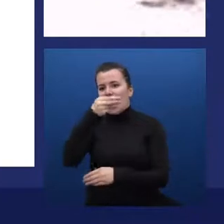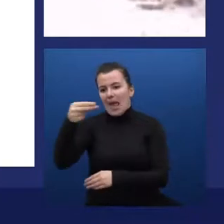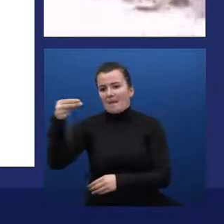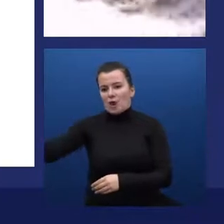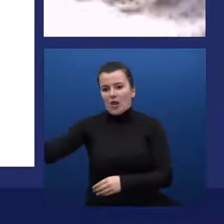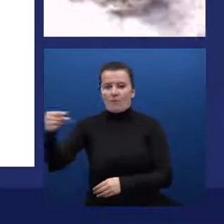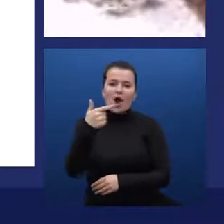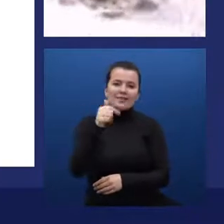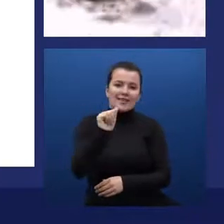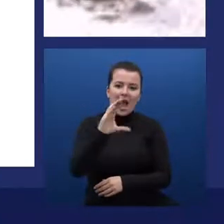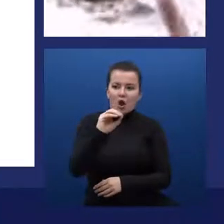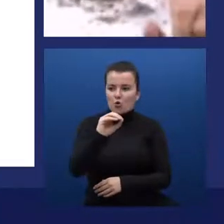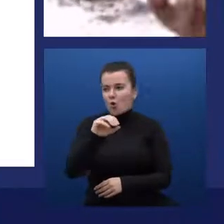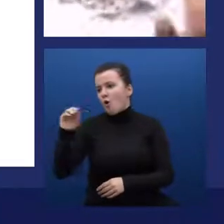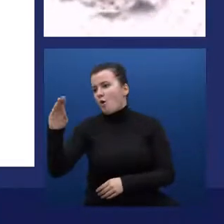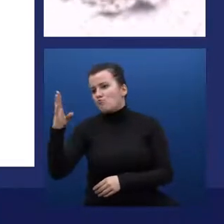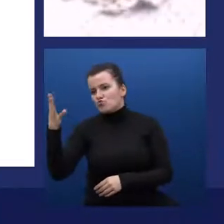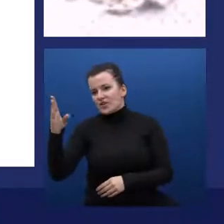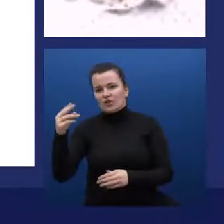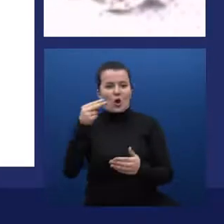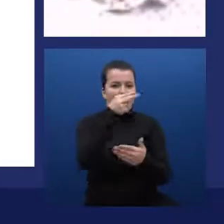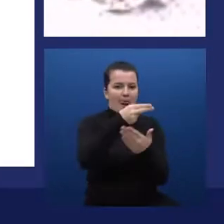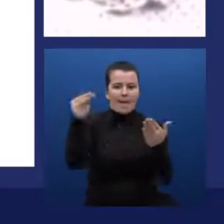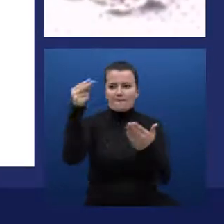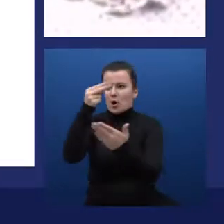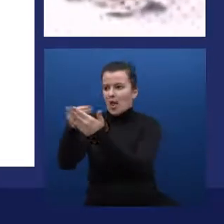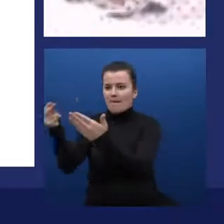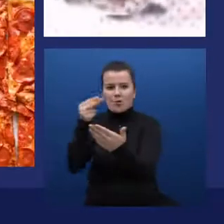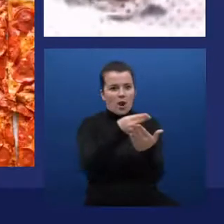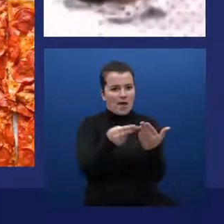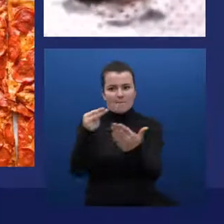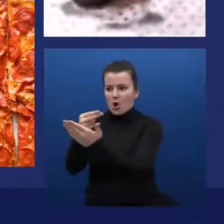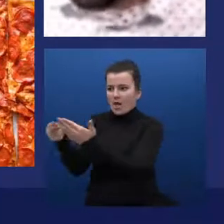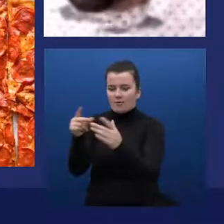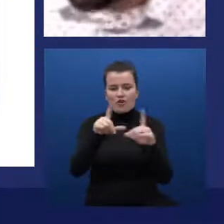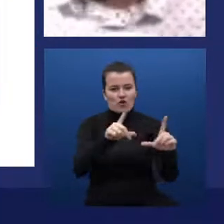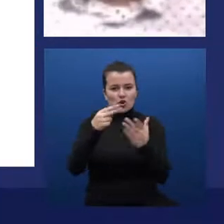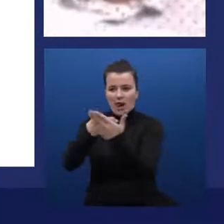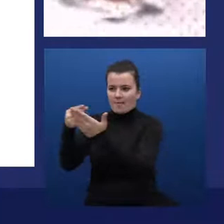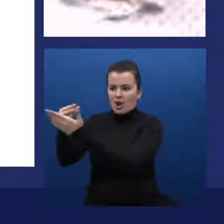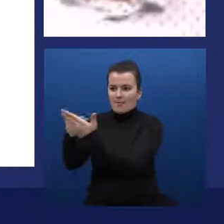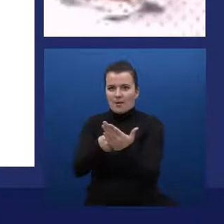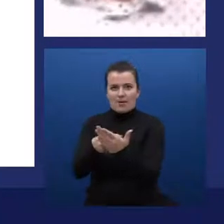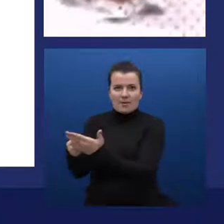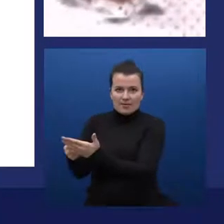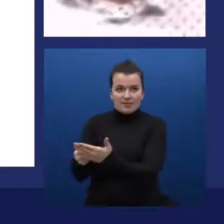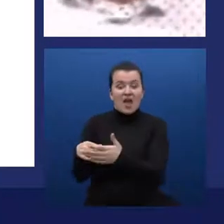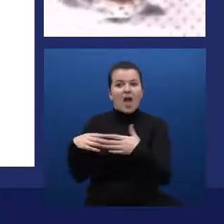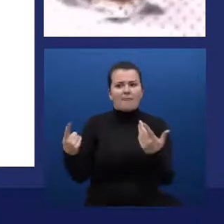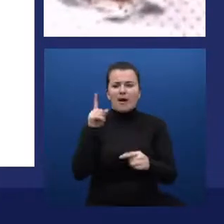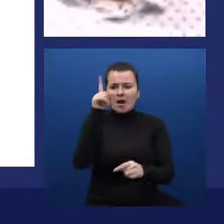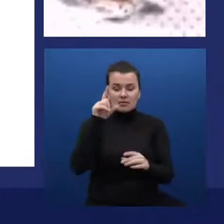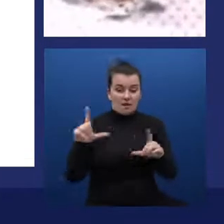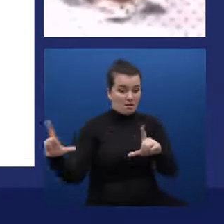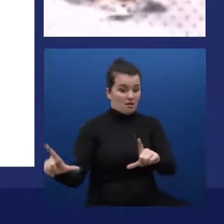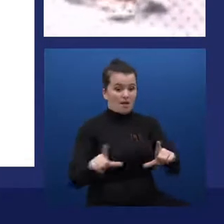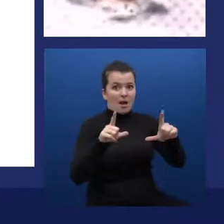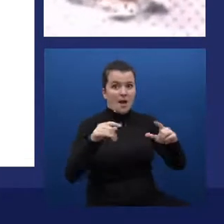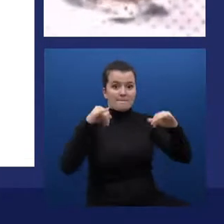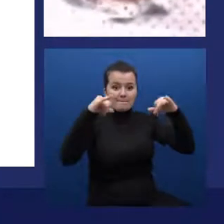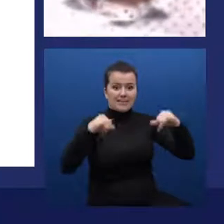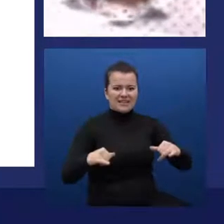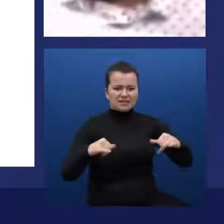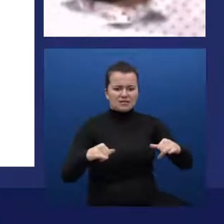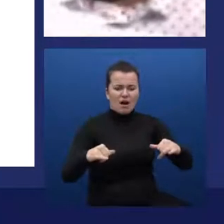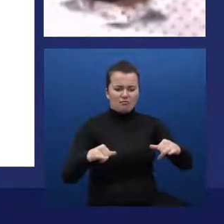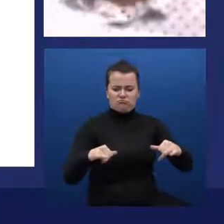burrito. But it's important to recognize how we set up the problem so that when we give it this thing, the pizza, we know why it's